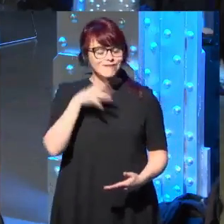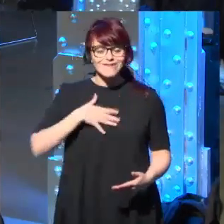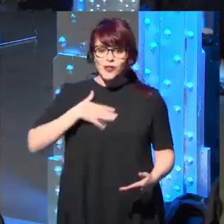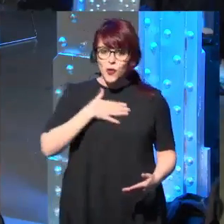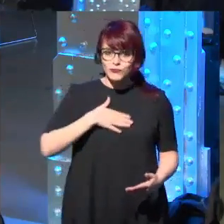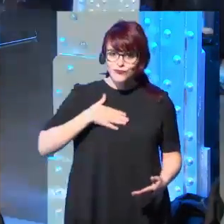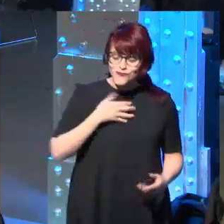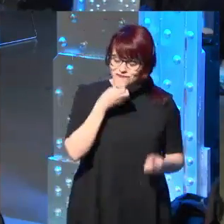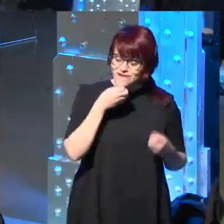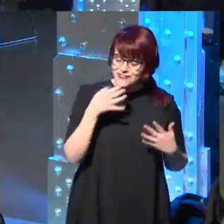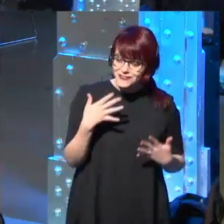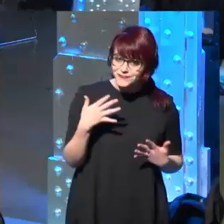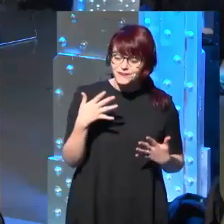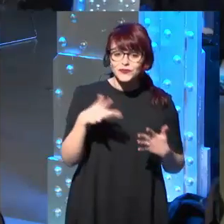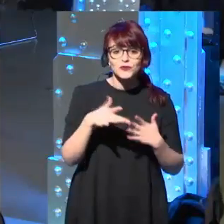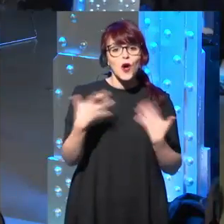privilege to be here